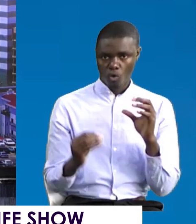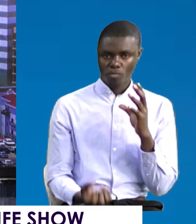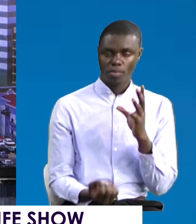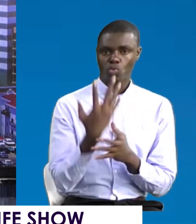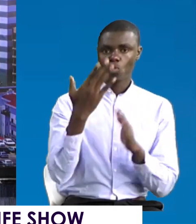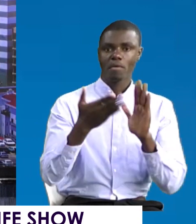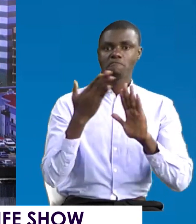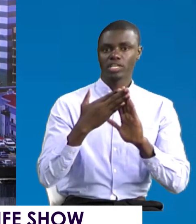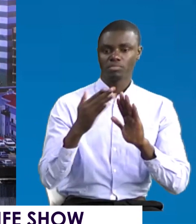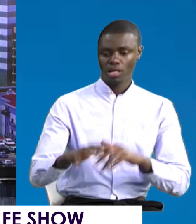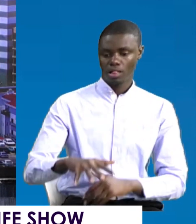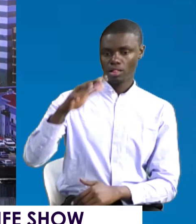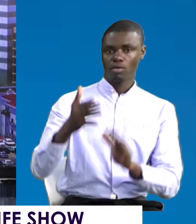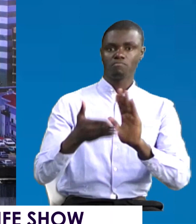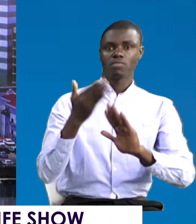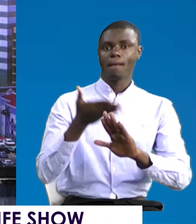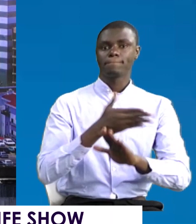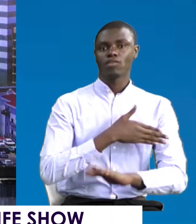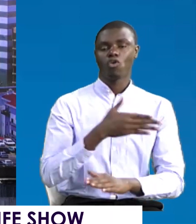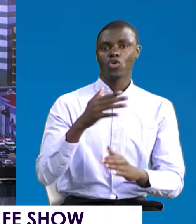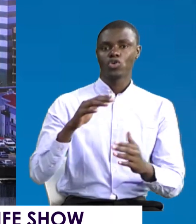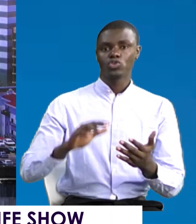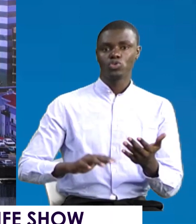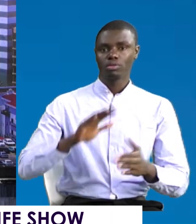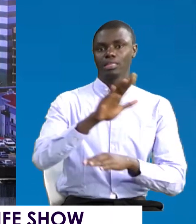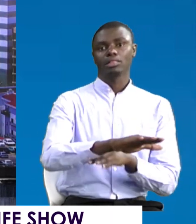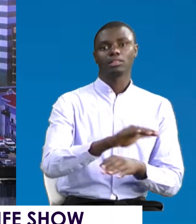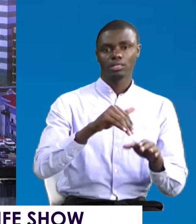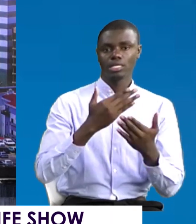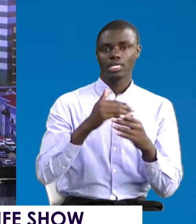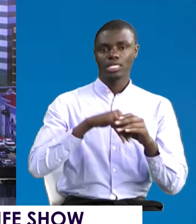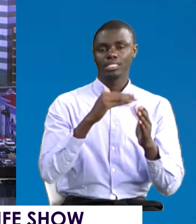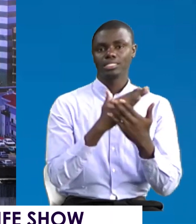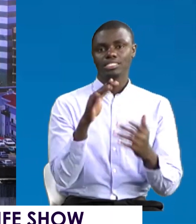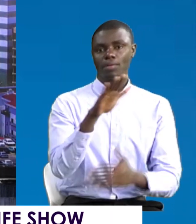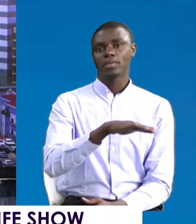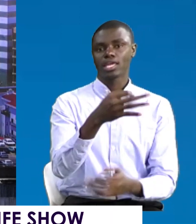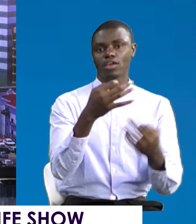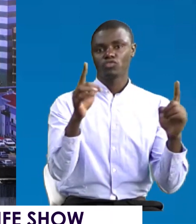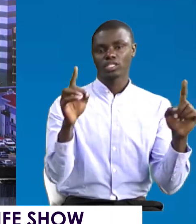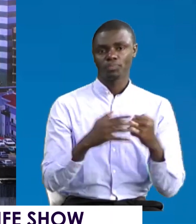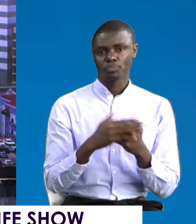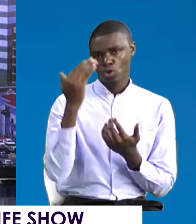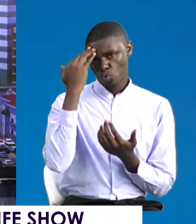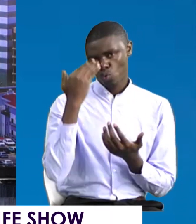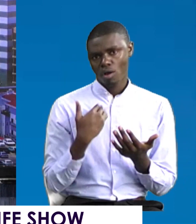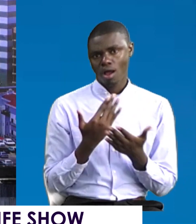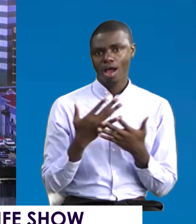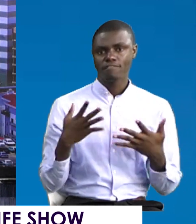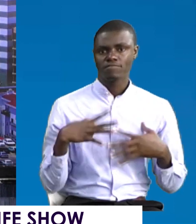fast, being raised up fast, before you step up into some areas of success. There are people